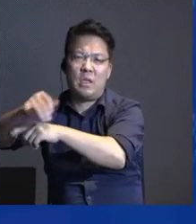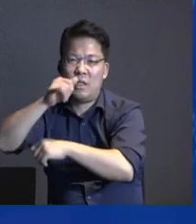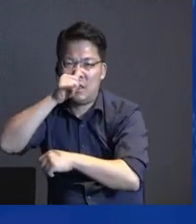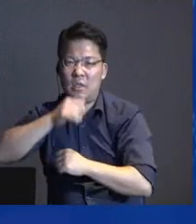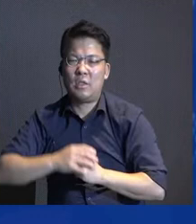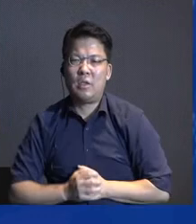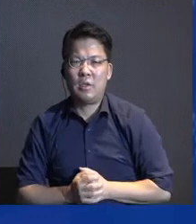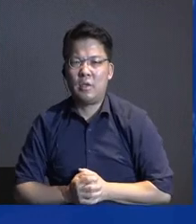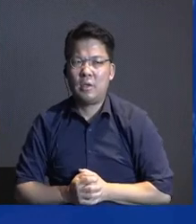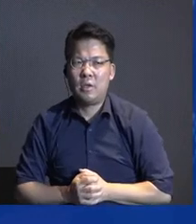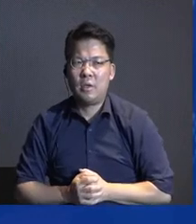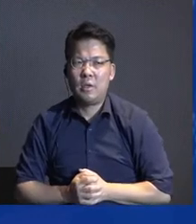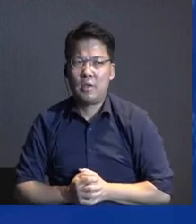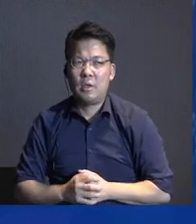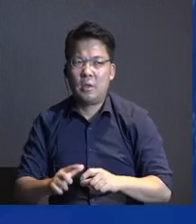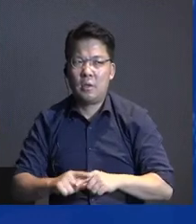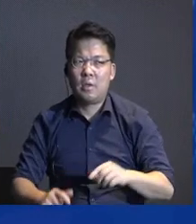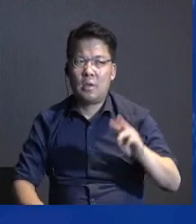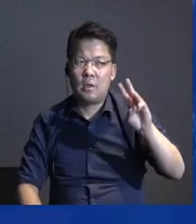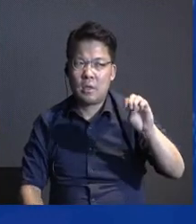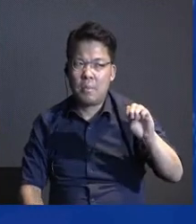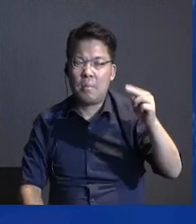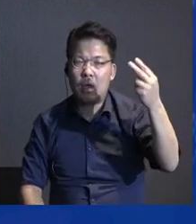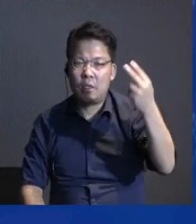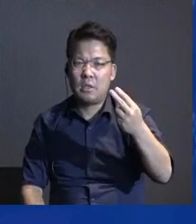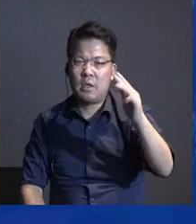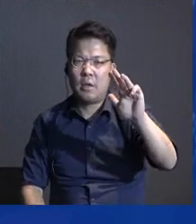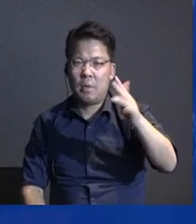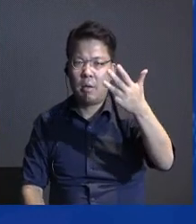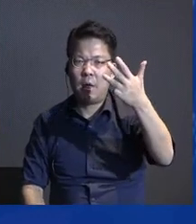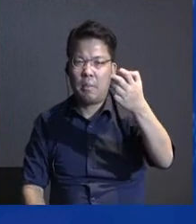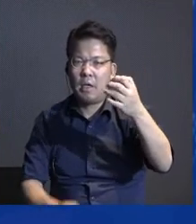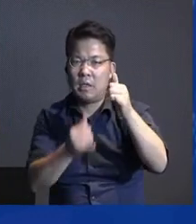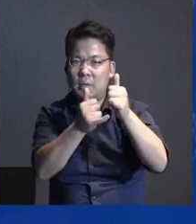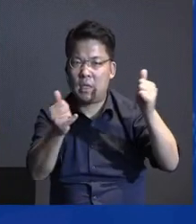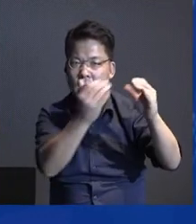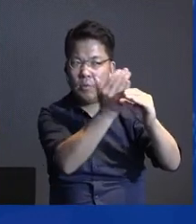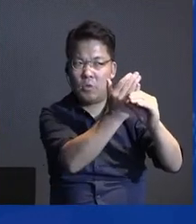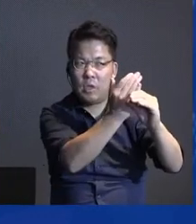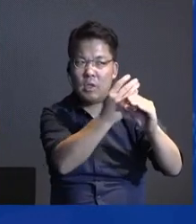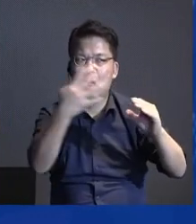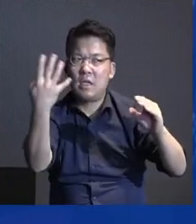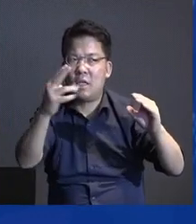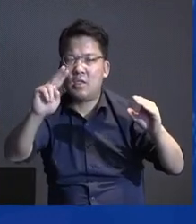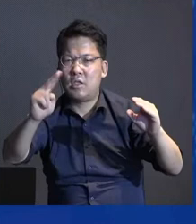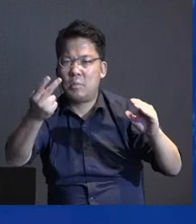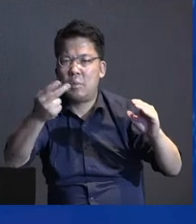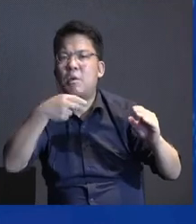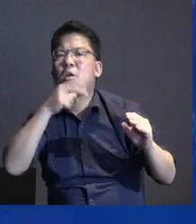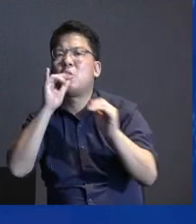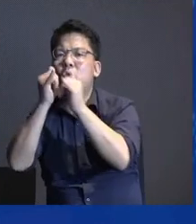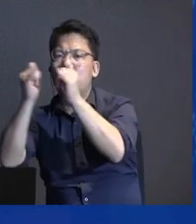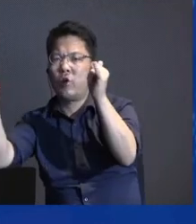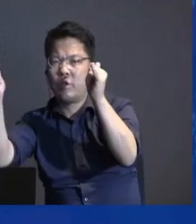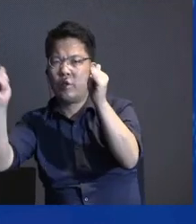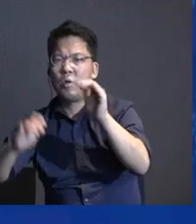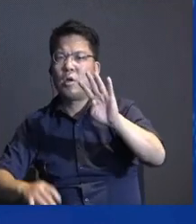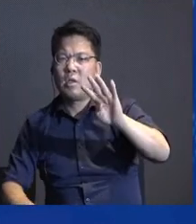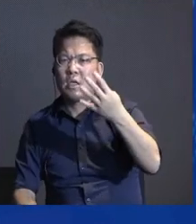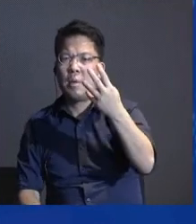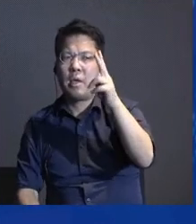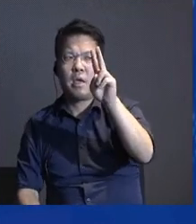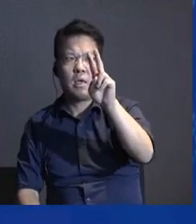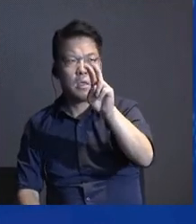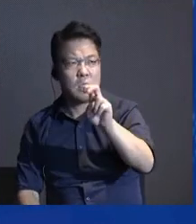4,256 older adults and 467 older adults with disabilities, accounting